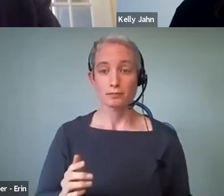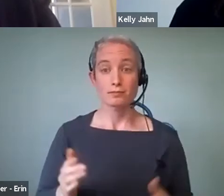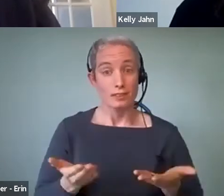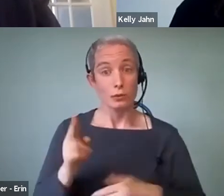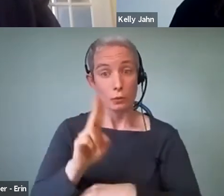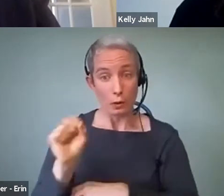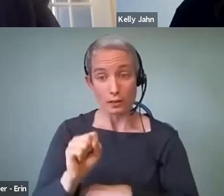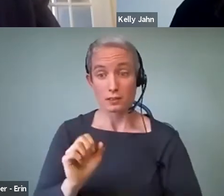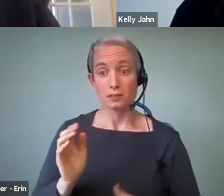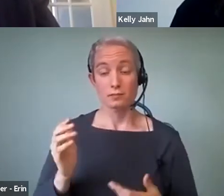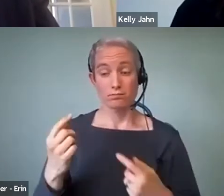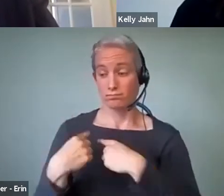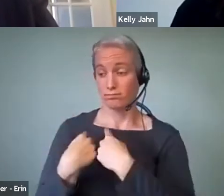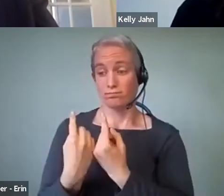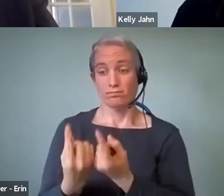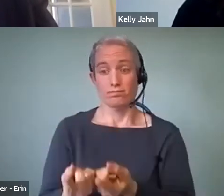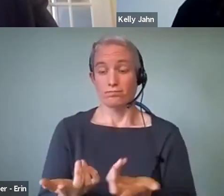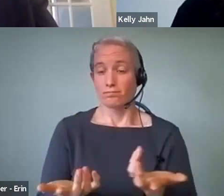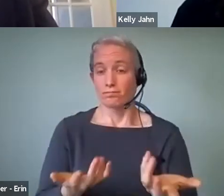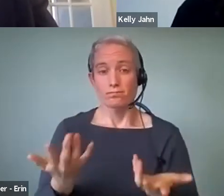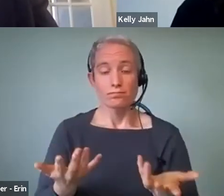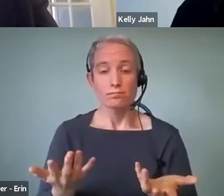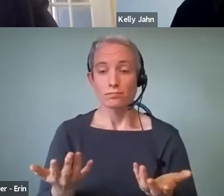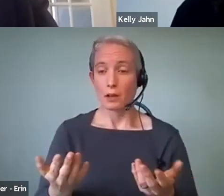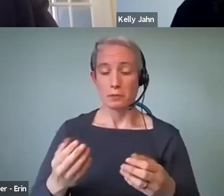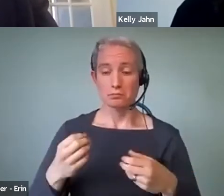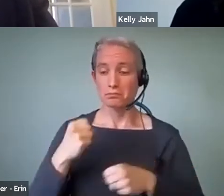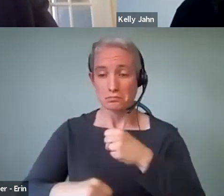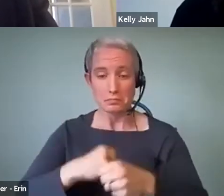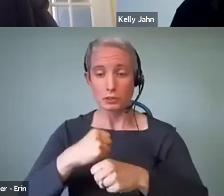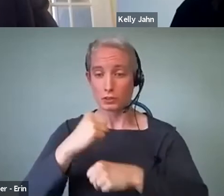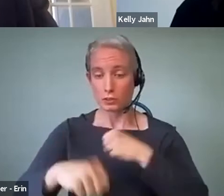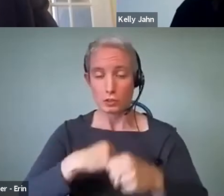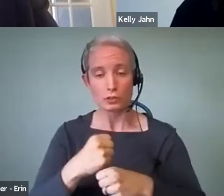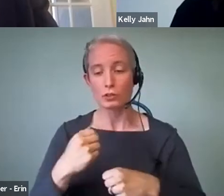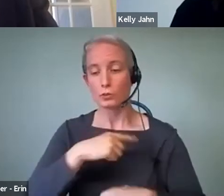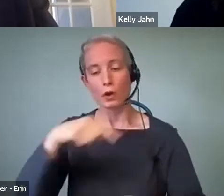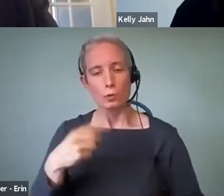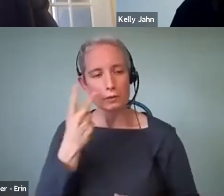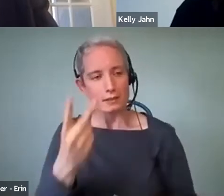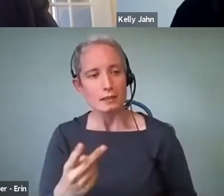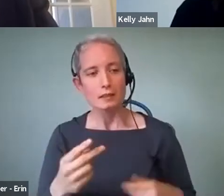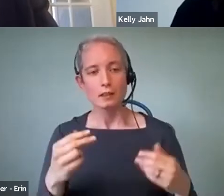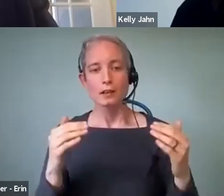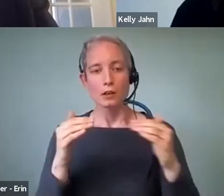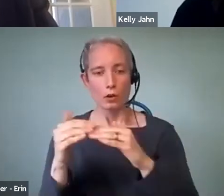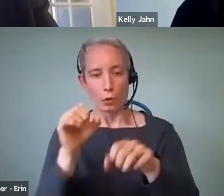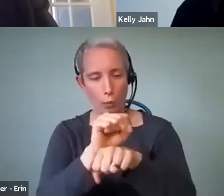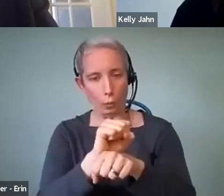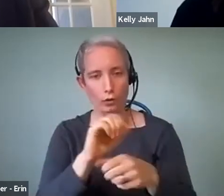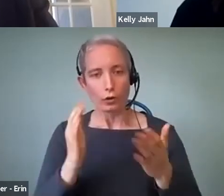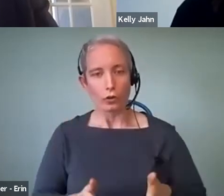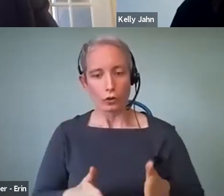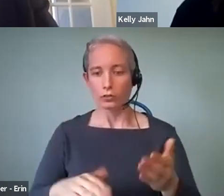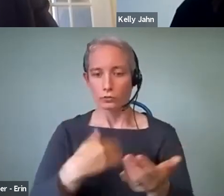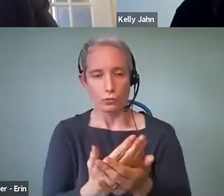door. If we are kinder to each other and recognize, oh my goodness, because we have Zoom, as much as we love and